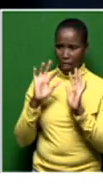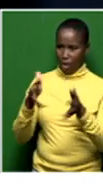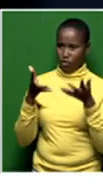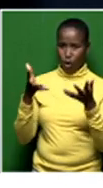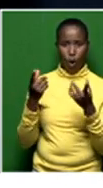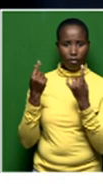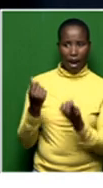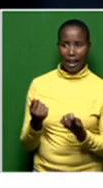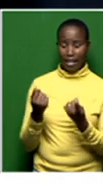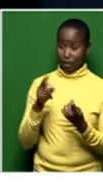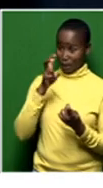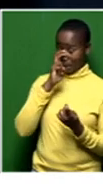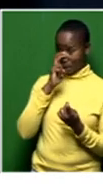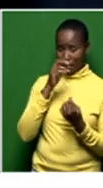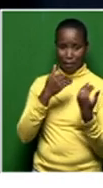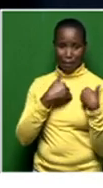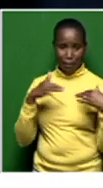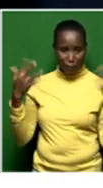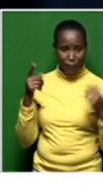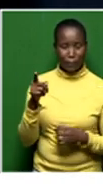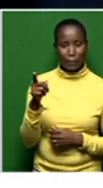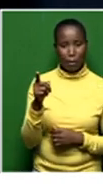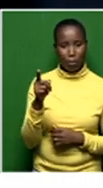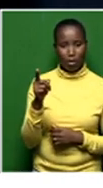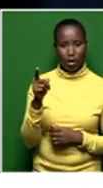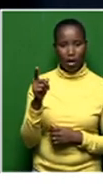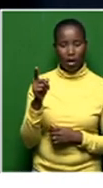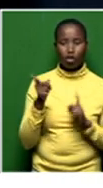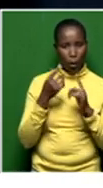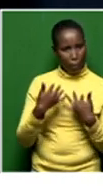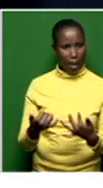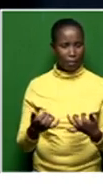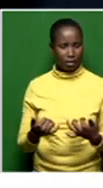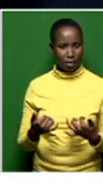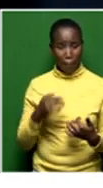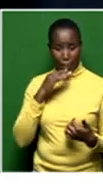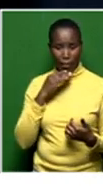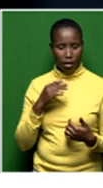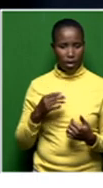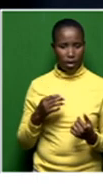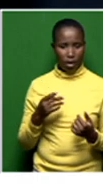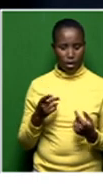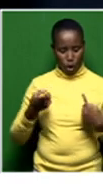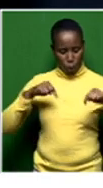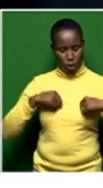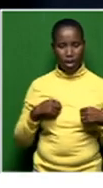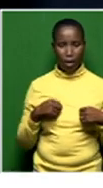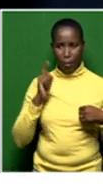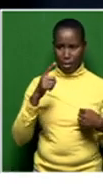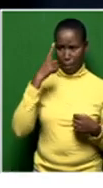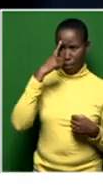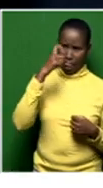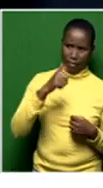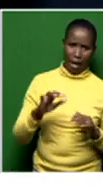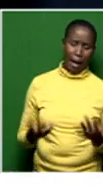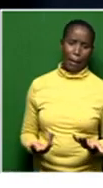comes to actually accounting to Parliament about its finances. How are we expected to believe